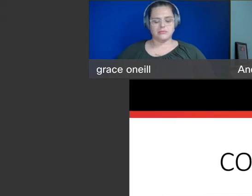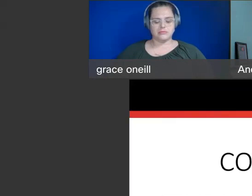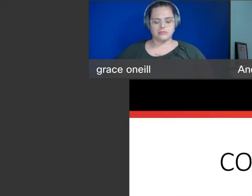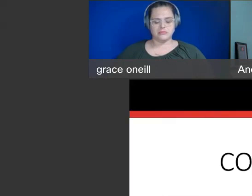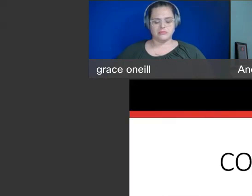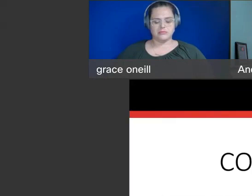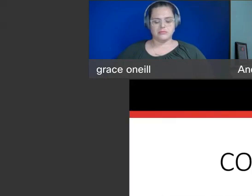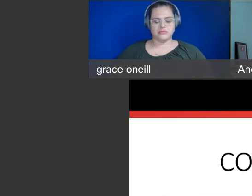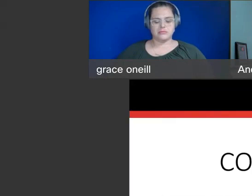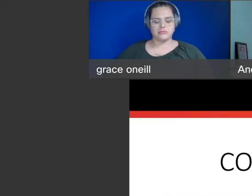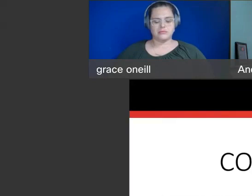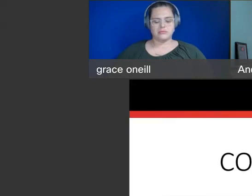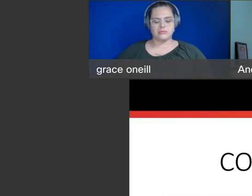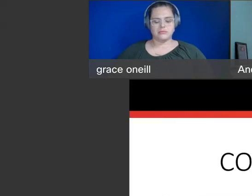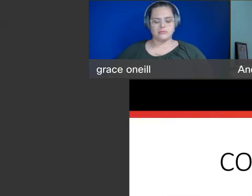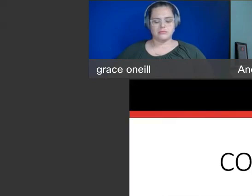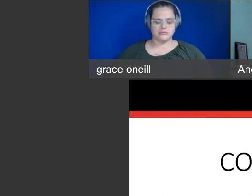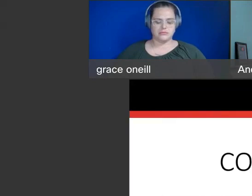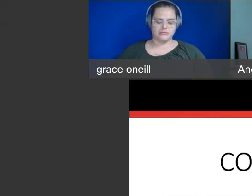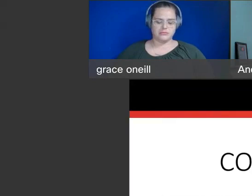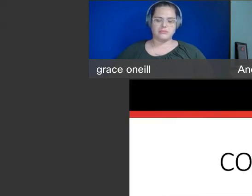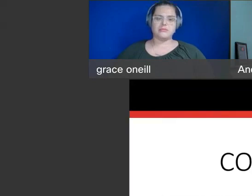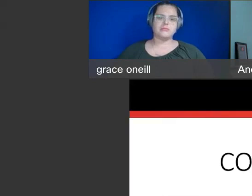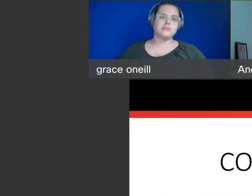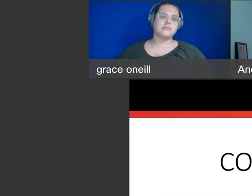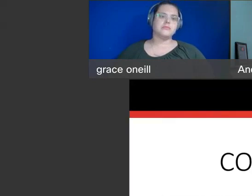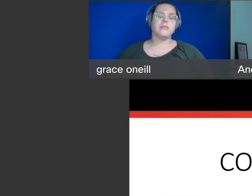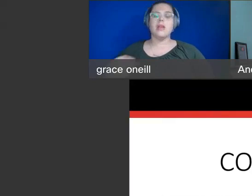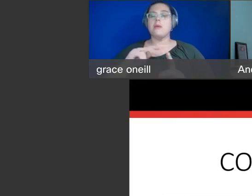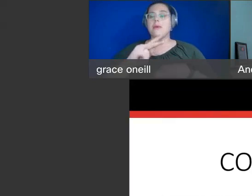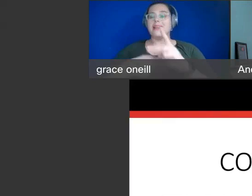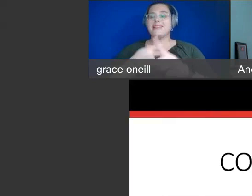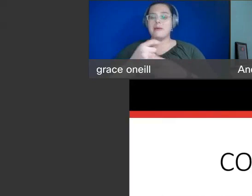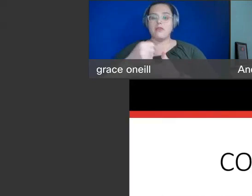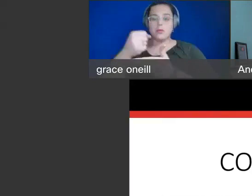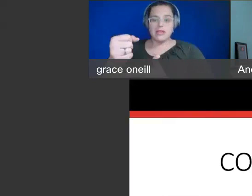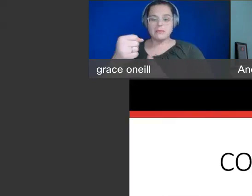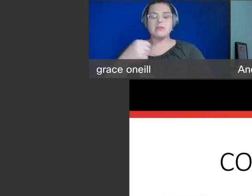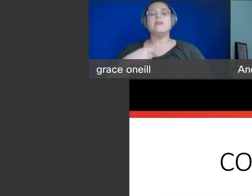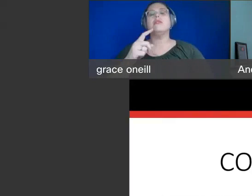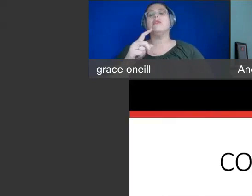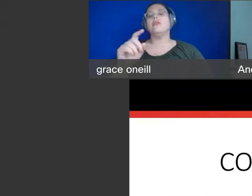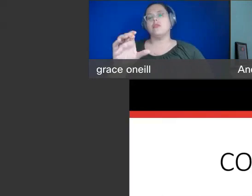So by placement type, we've had 1 person in a correctional facility,